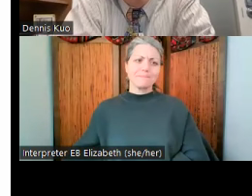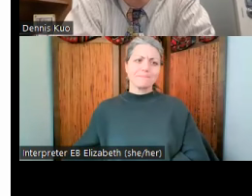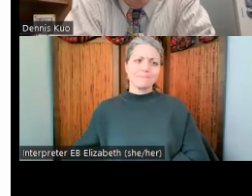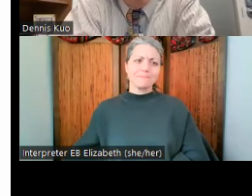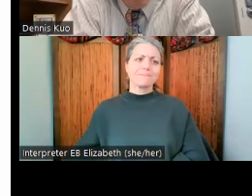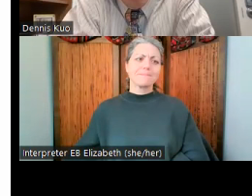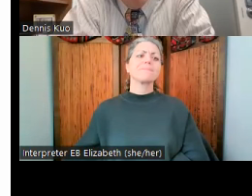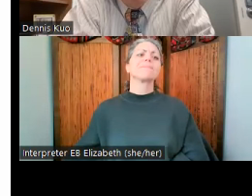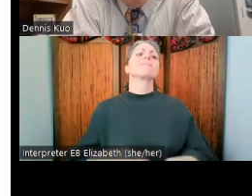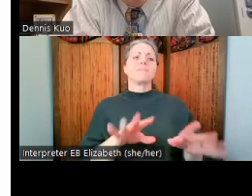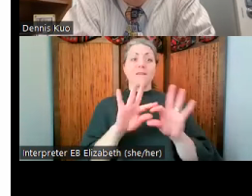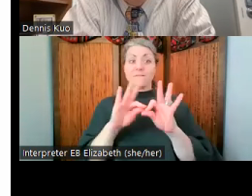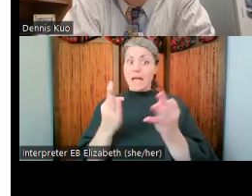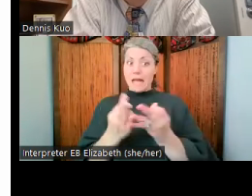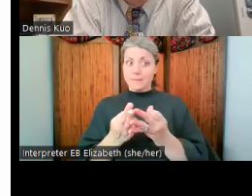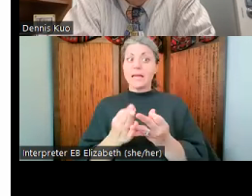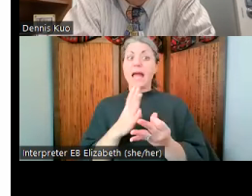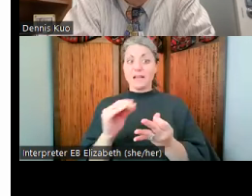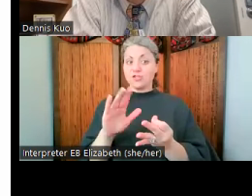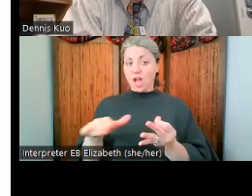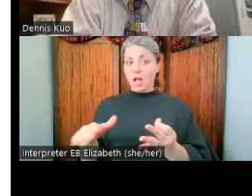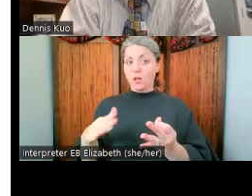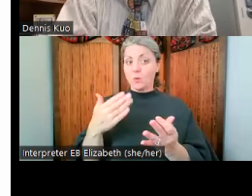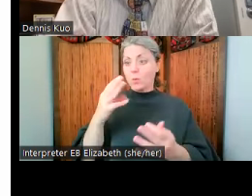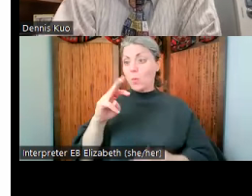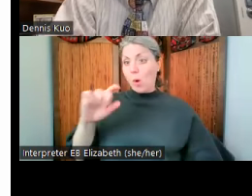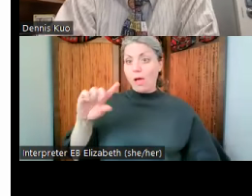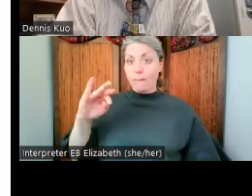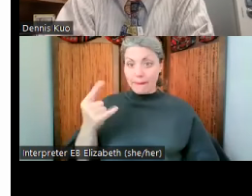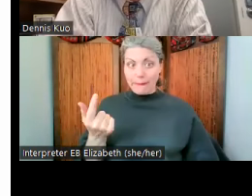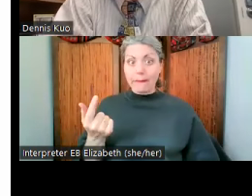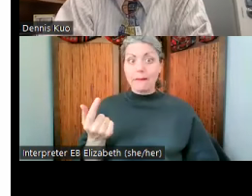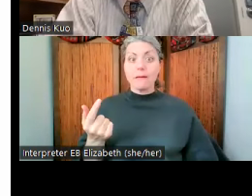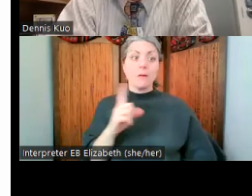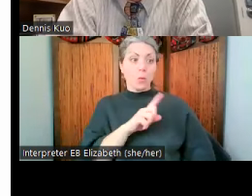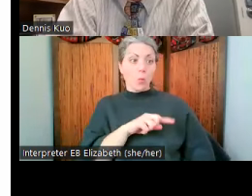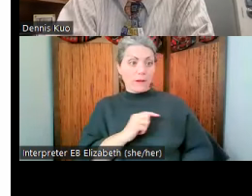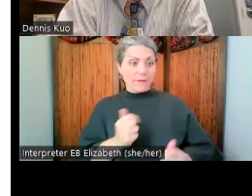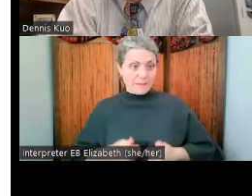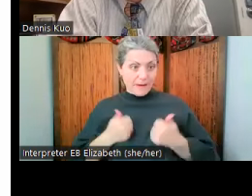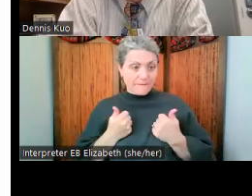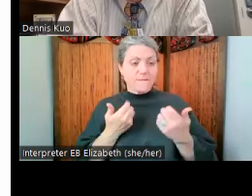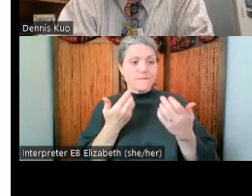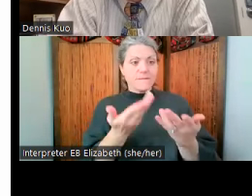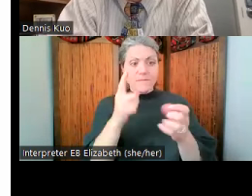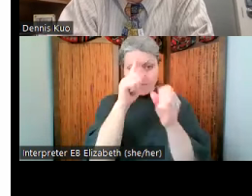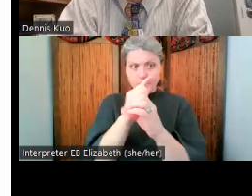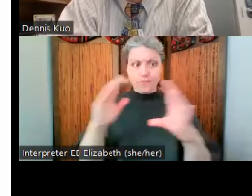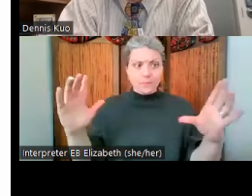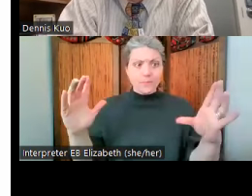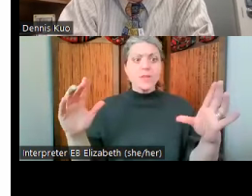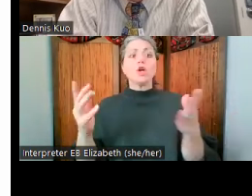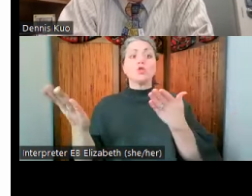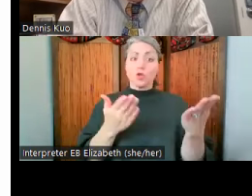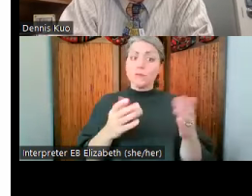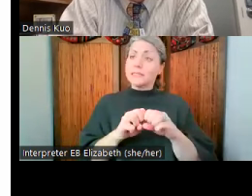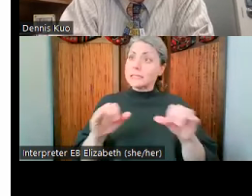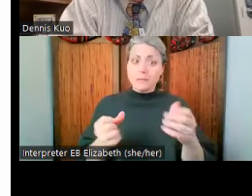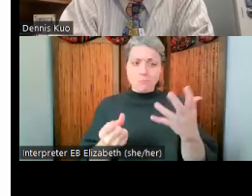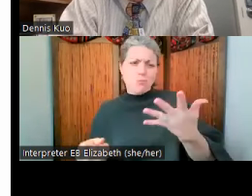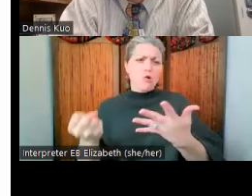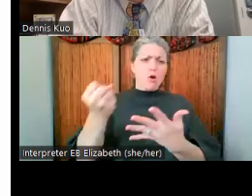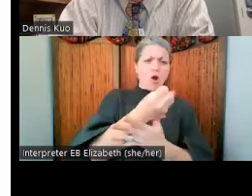of life. The vision in this focus area is that the service system prioritizes quality of life, well-being,